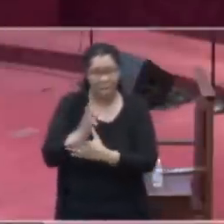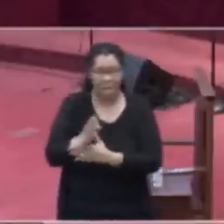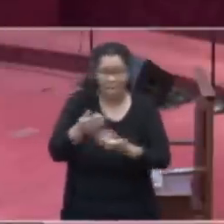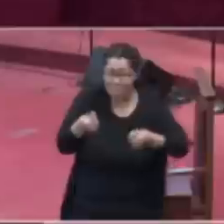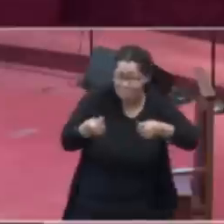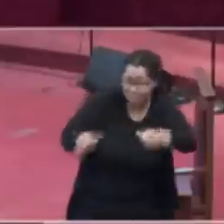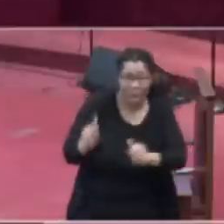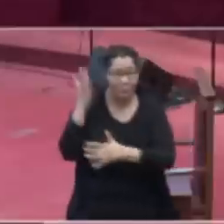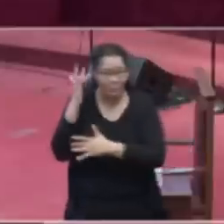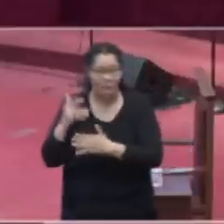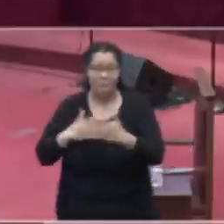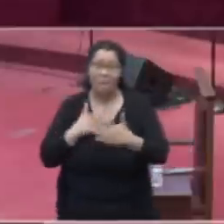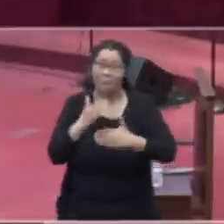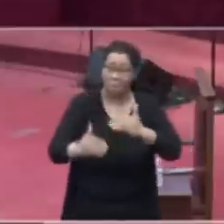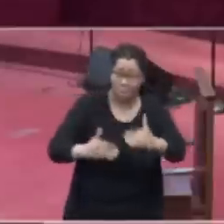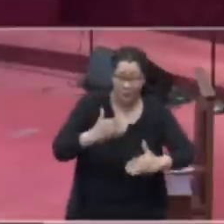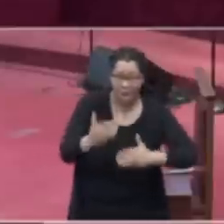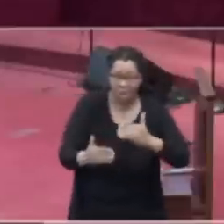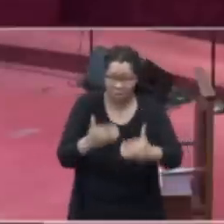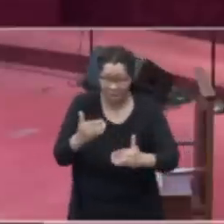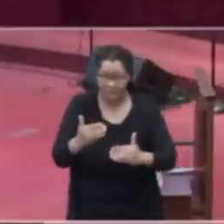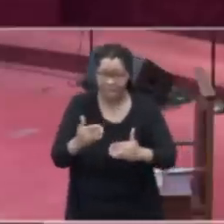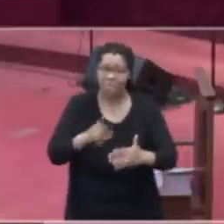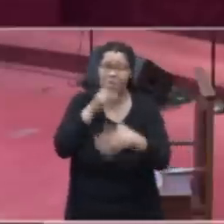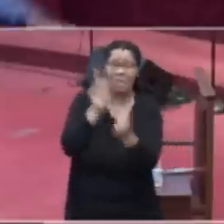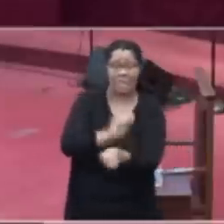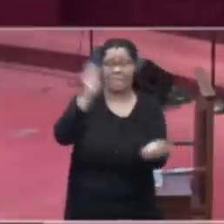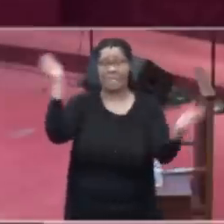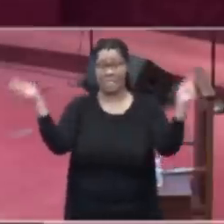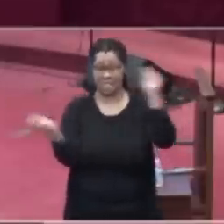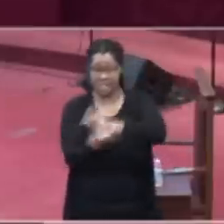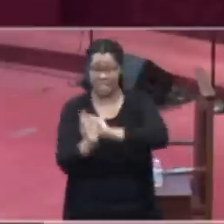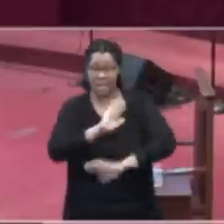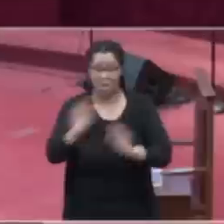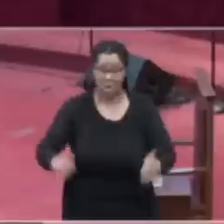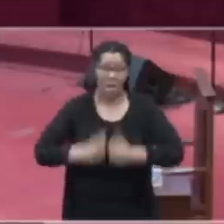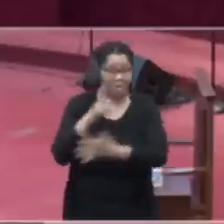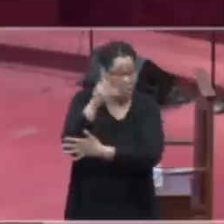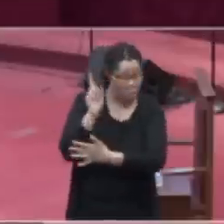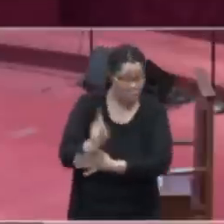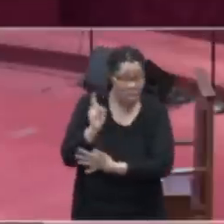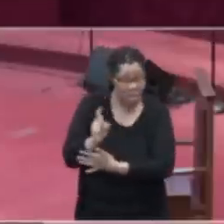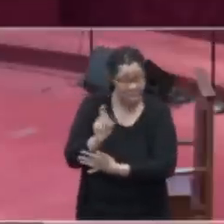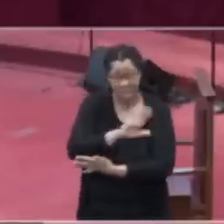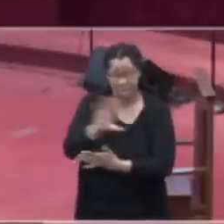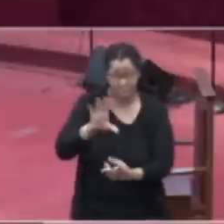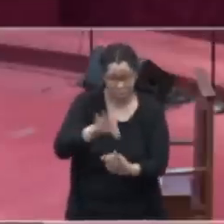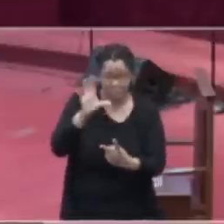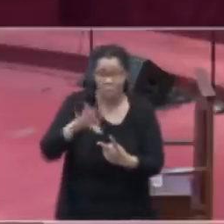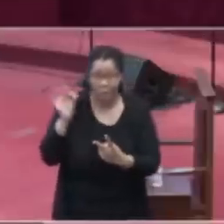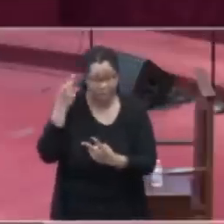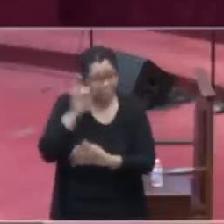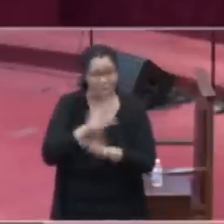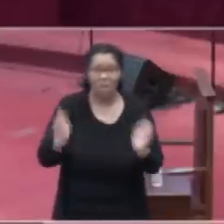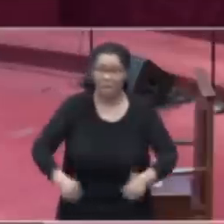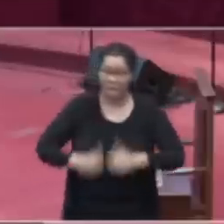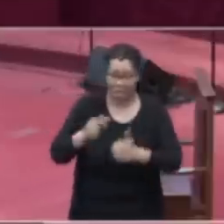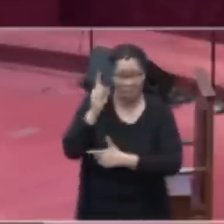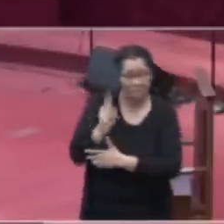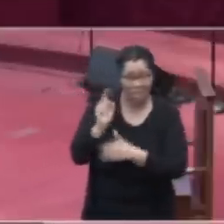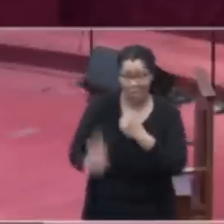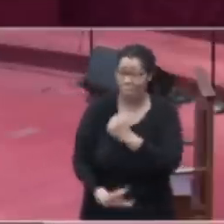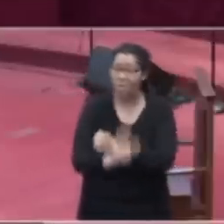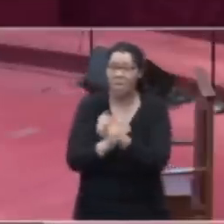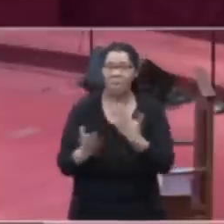because the progress has been so transforming that you need to, in the choices you make in life, you need to